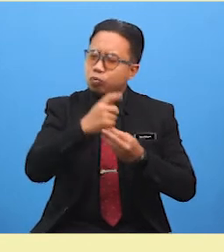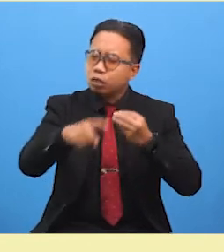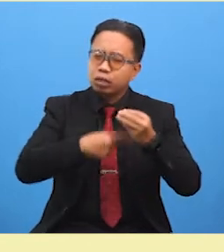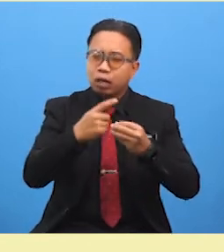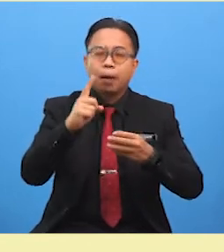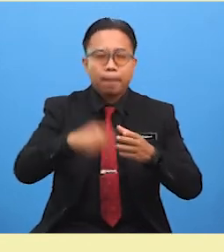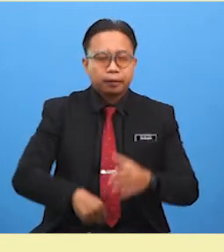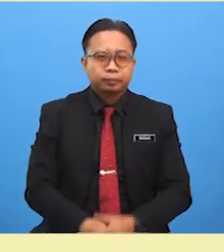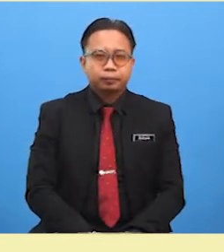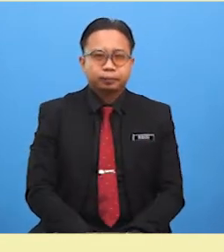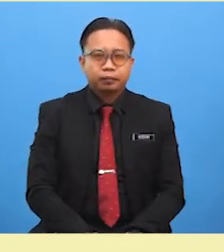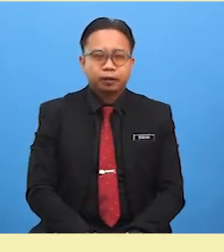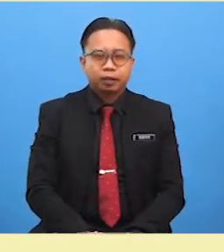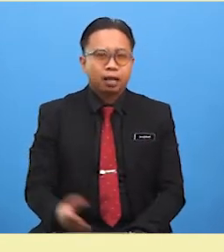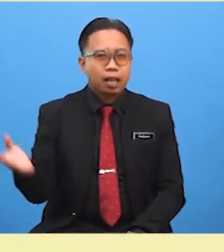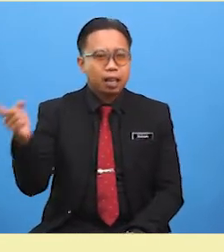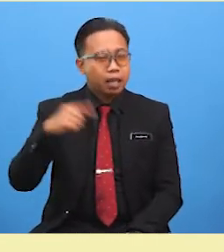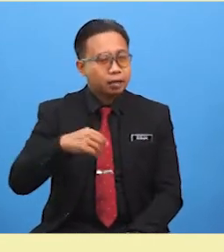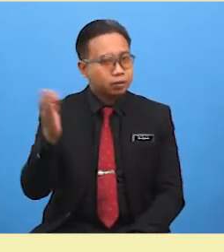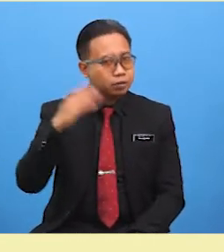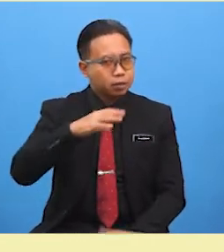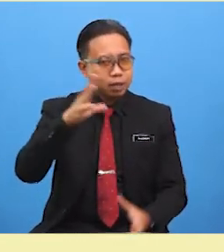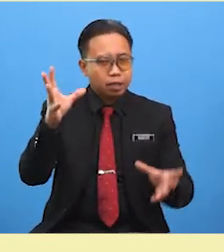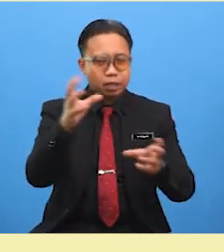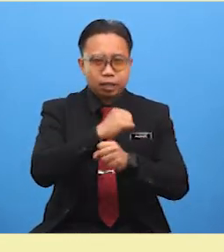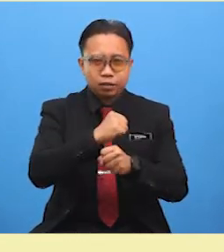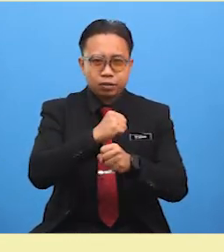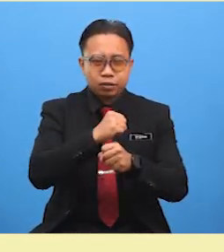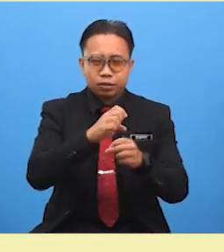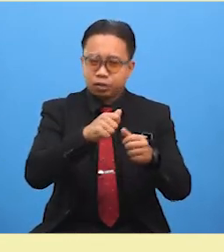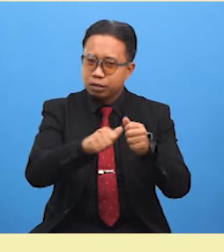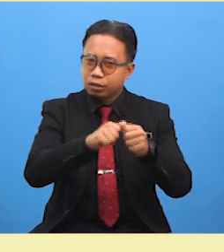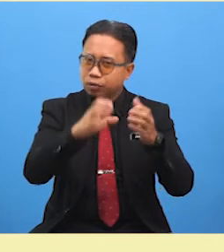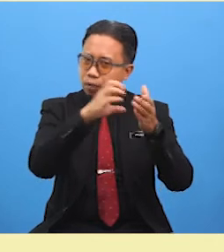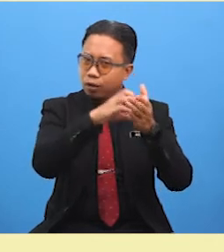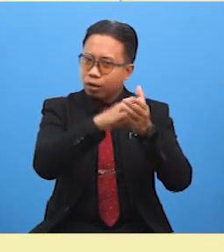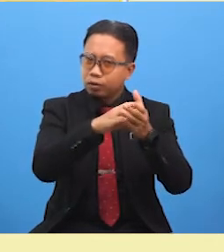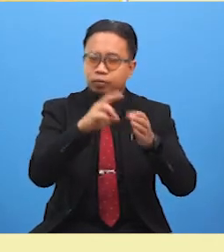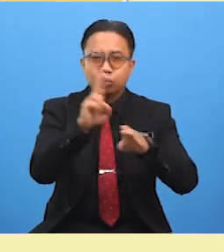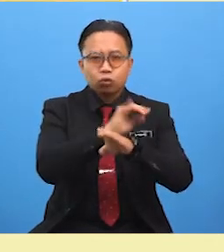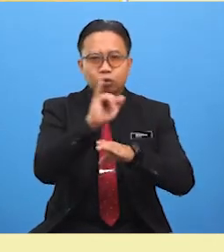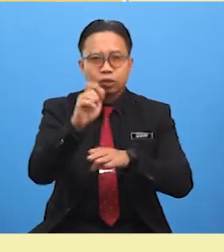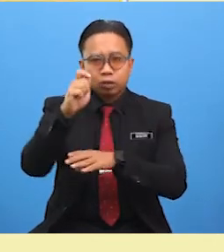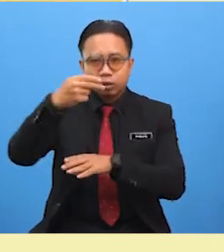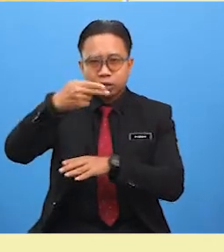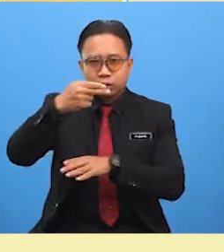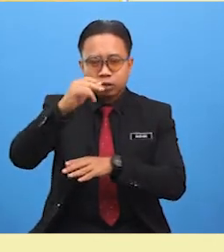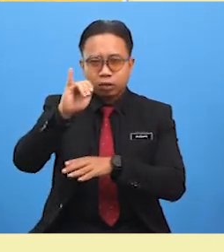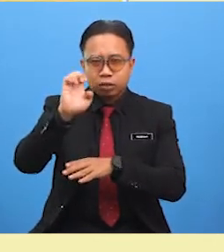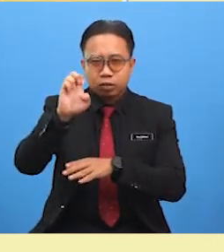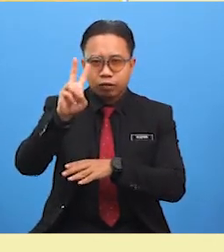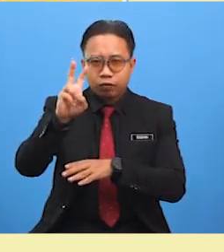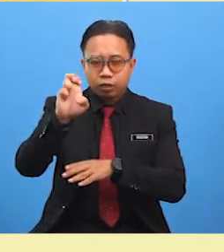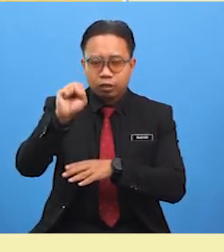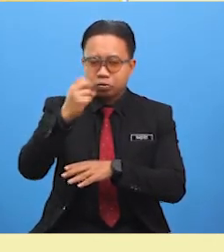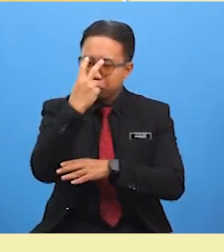now, let's analyze each and every paragraph using THIEVS. We look at the first paragraph. And